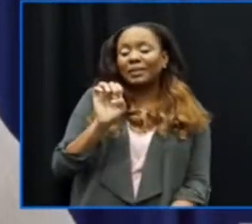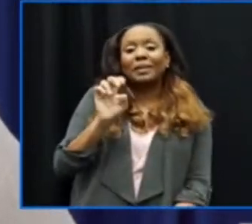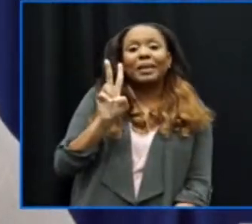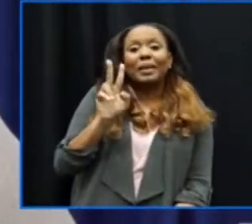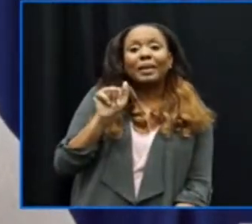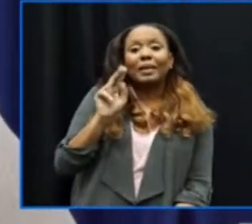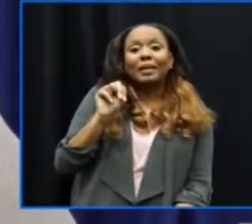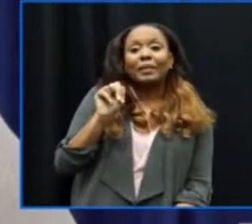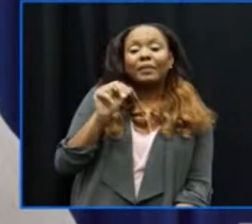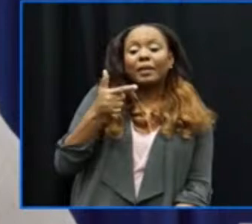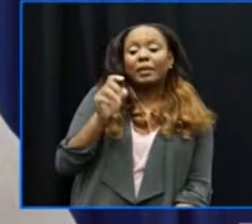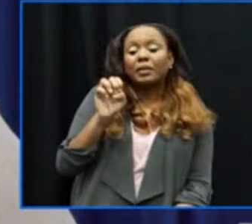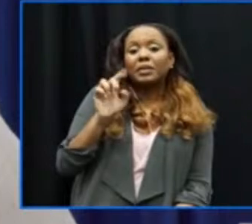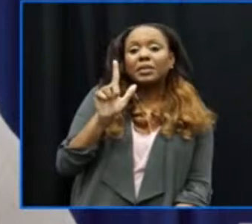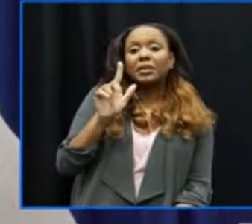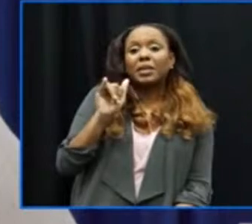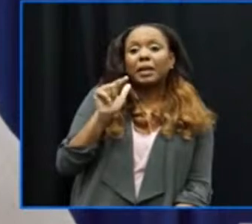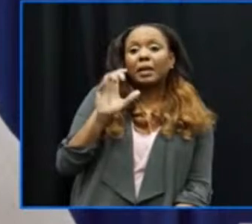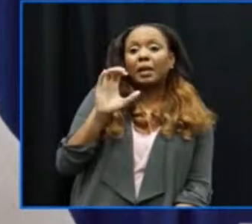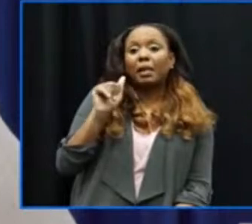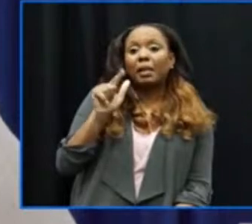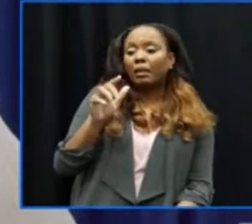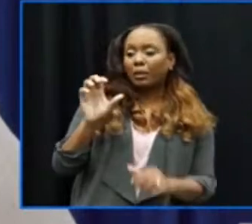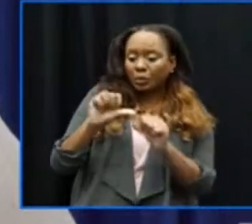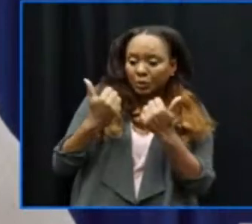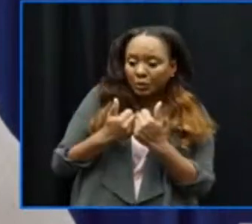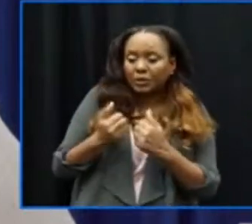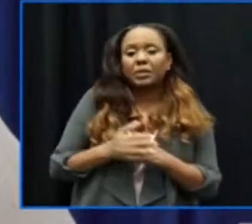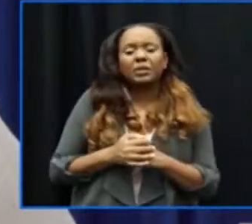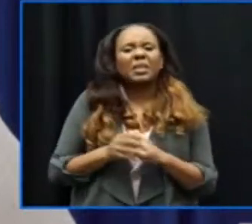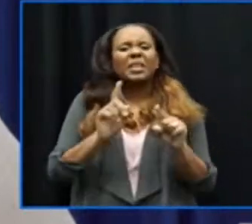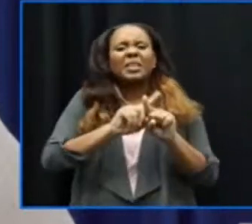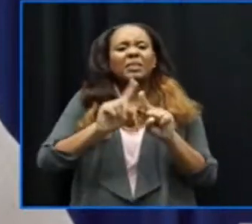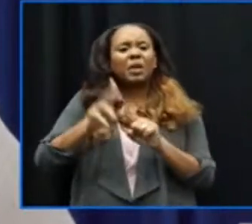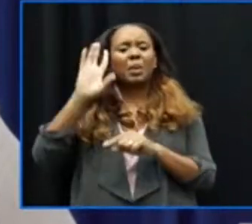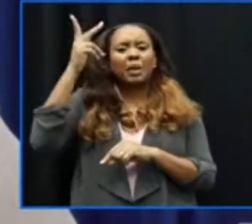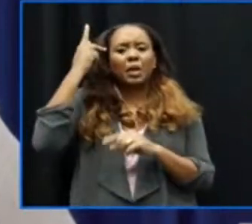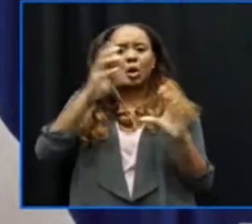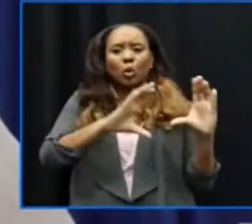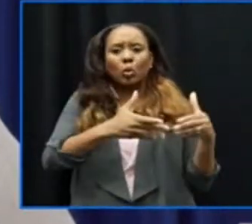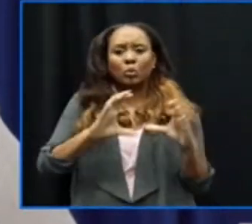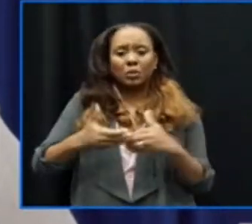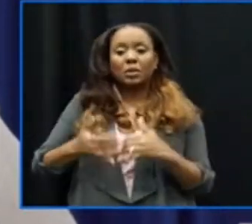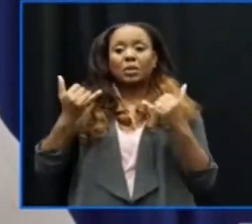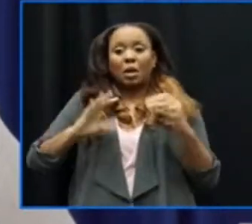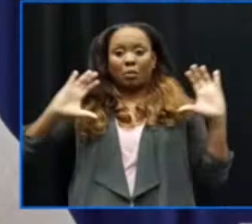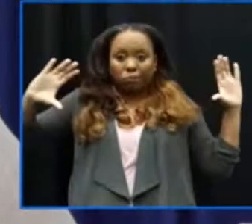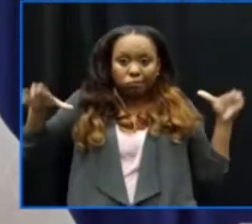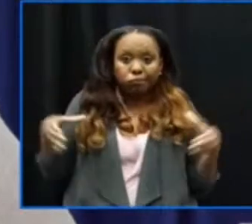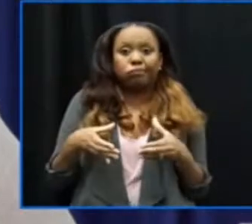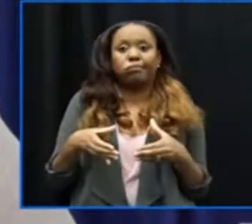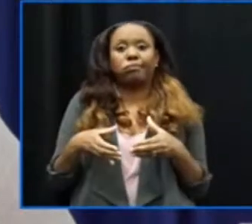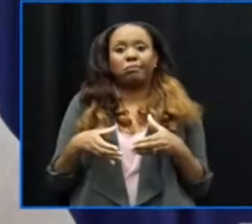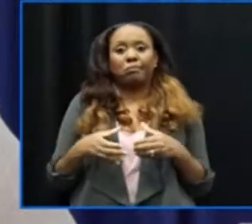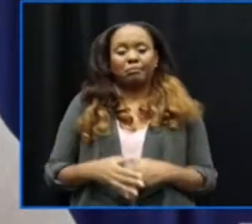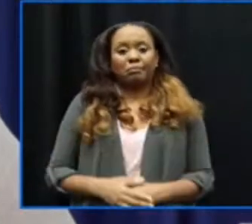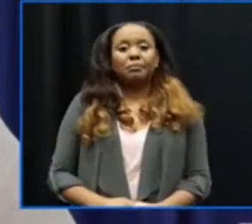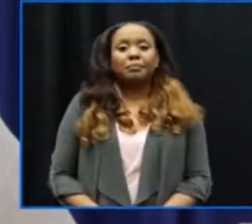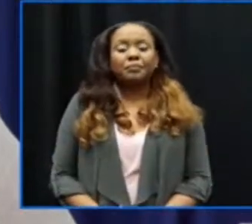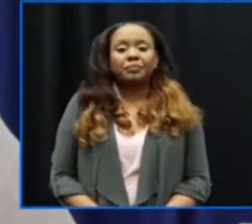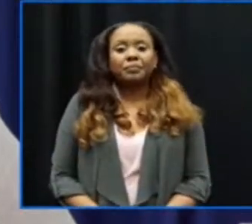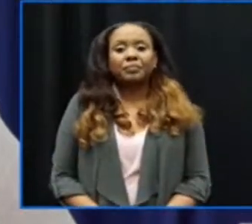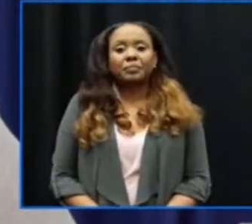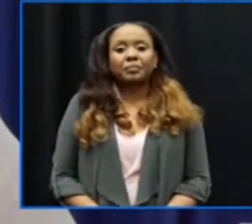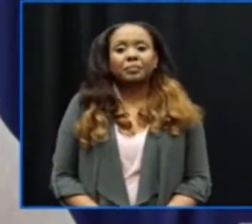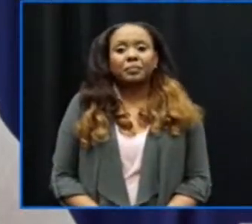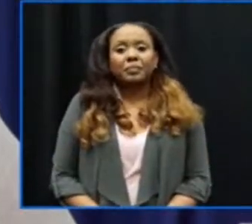political parties. It is now the time for us to speak with the people of Barbados. And this afternoon,